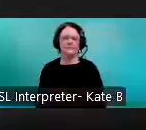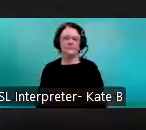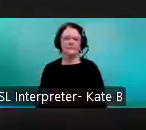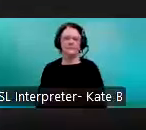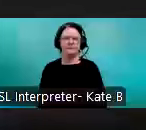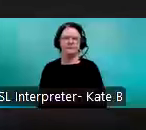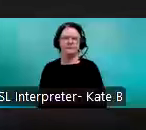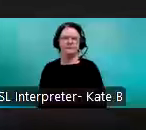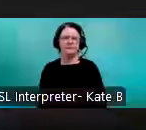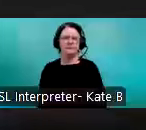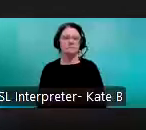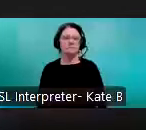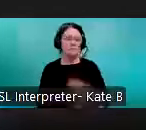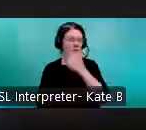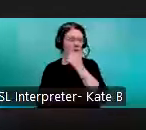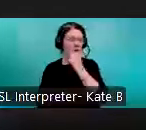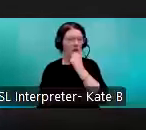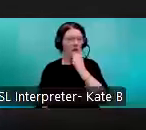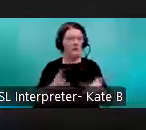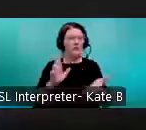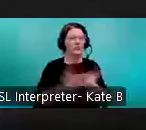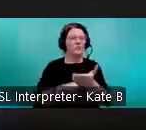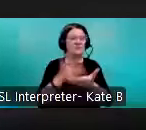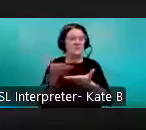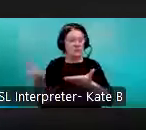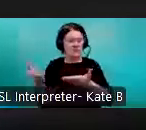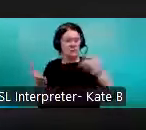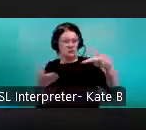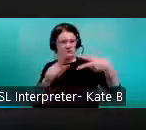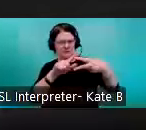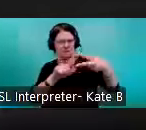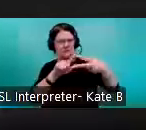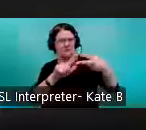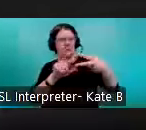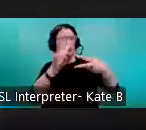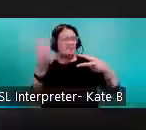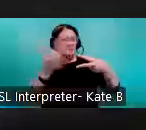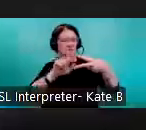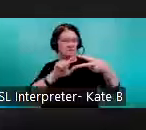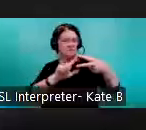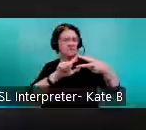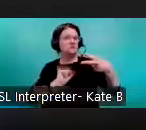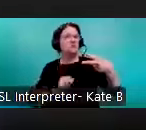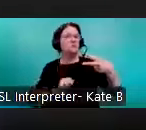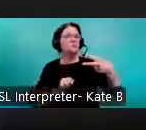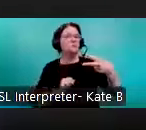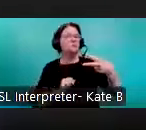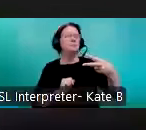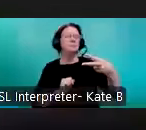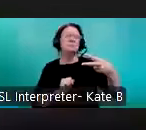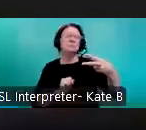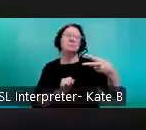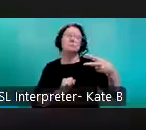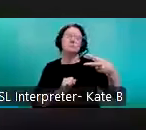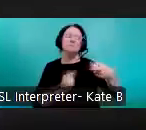We put a couple more links to registration resources to make it easier. We do many